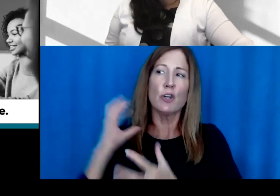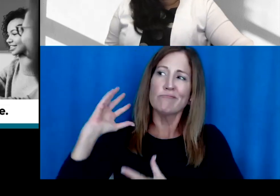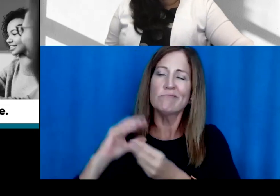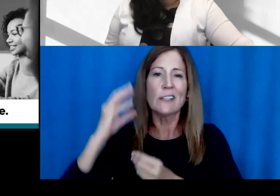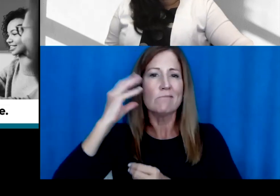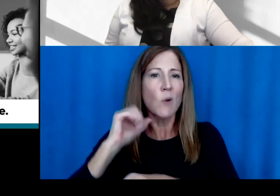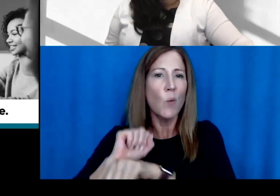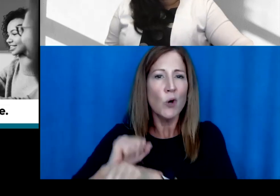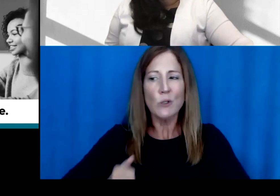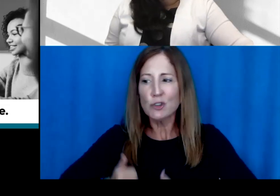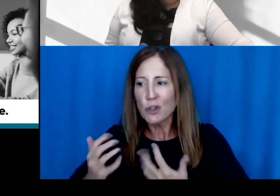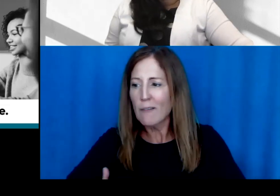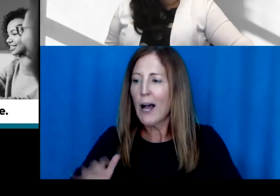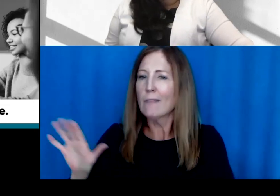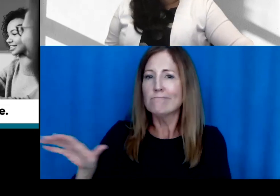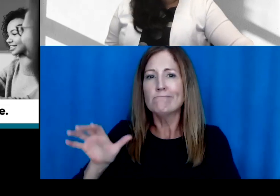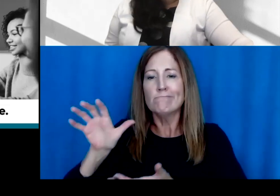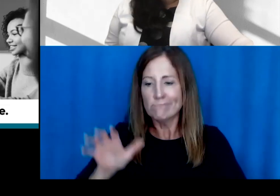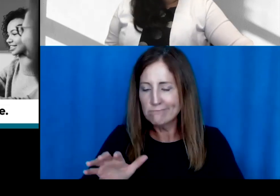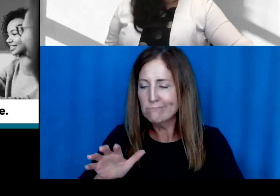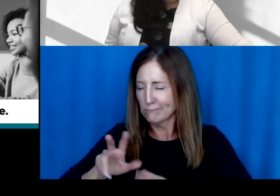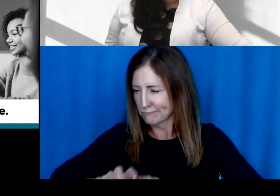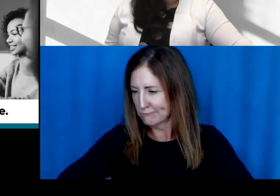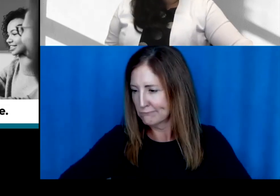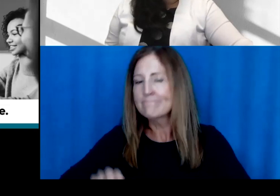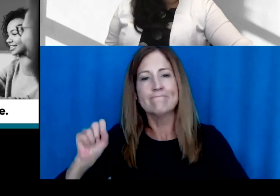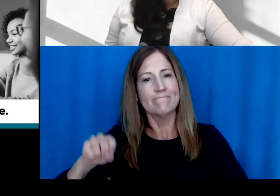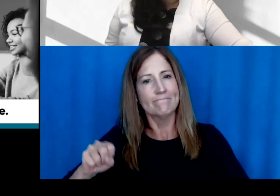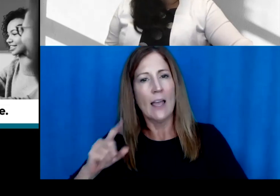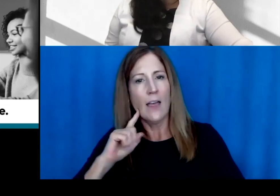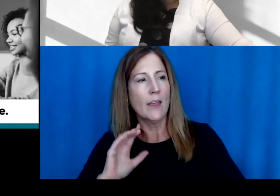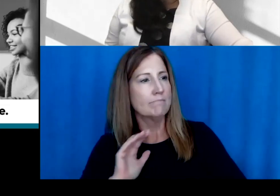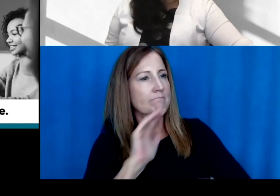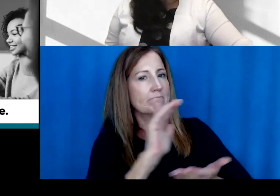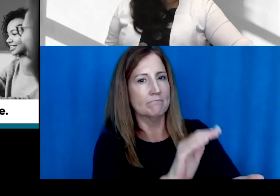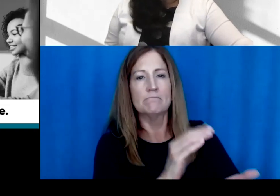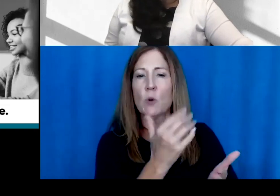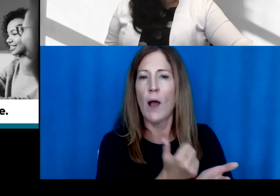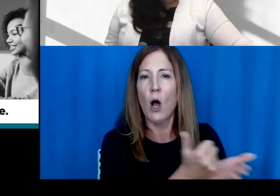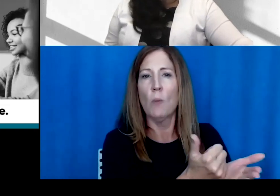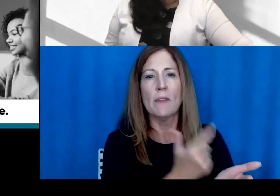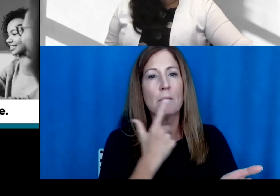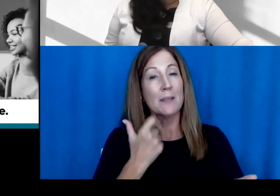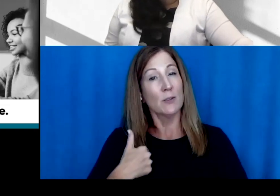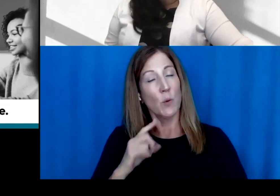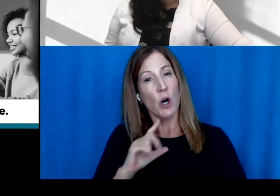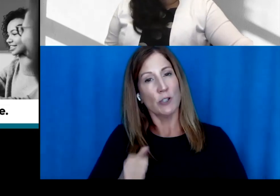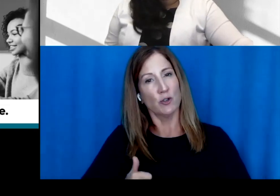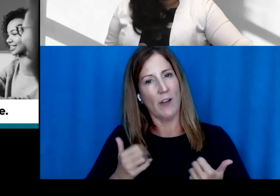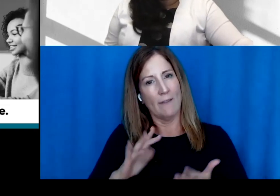with survivors, and because we come from a survivor-centered place. So this process